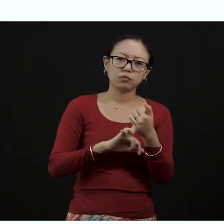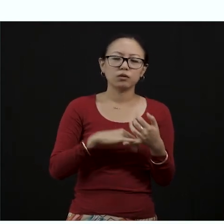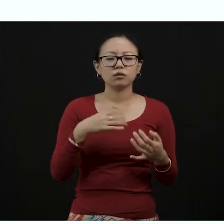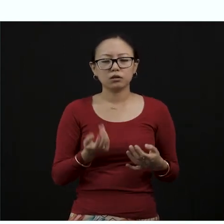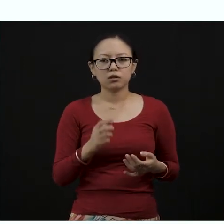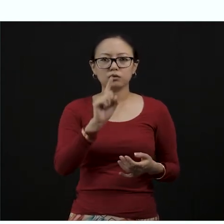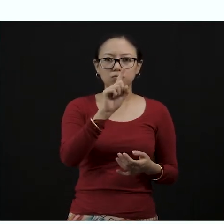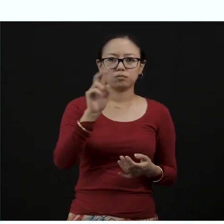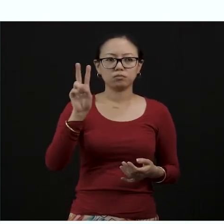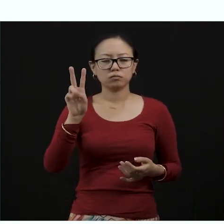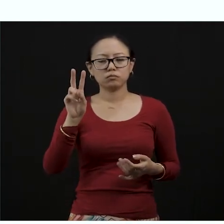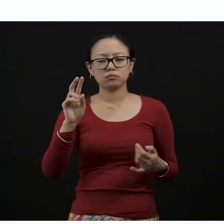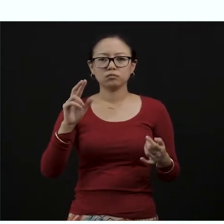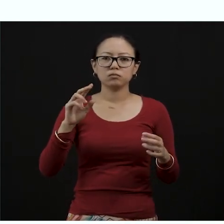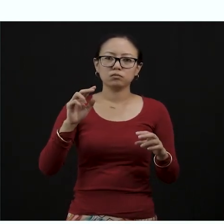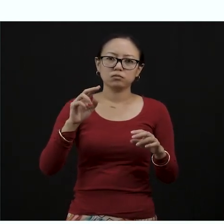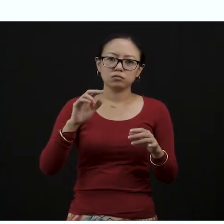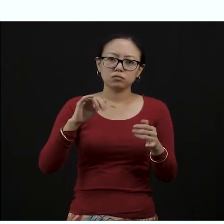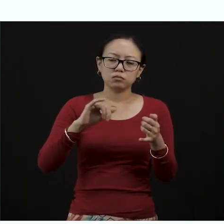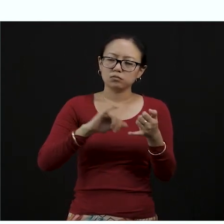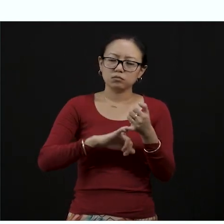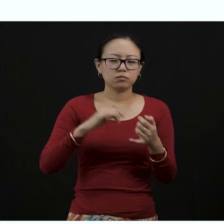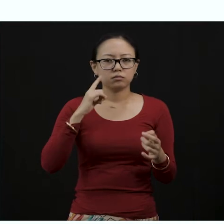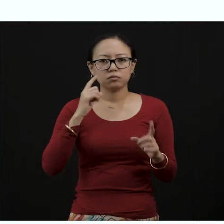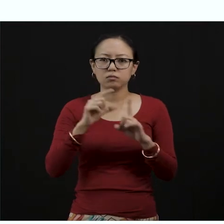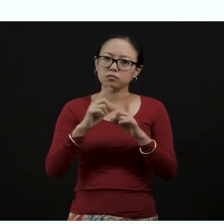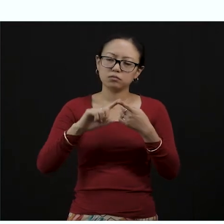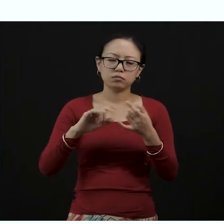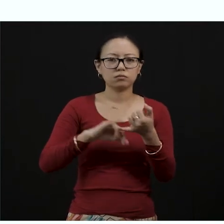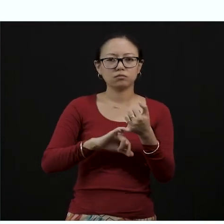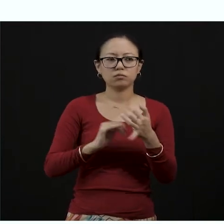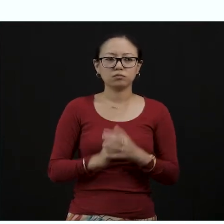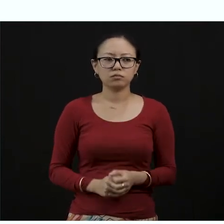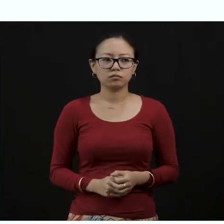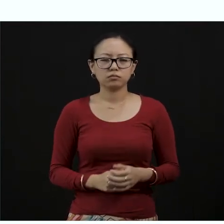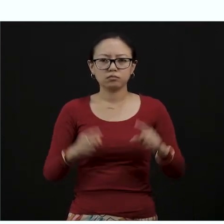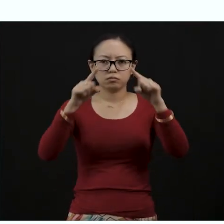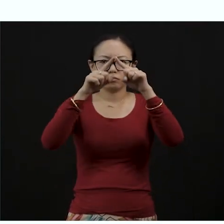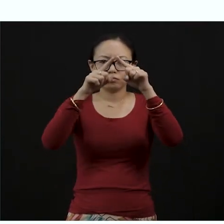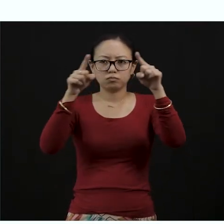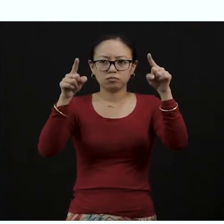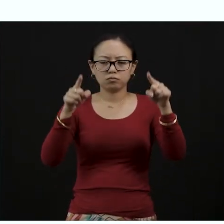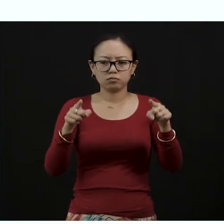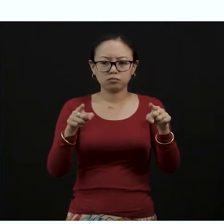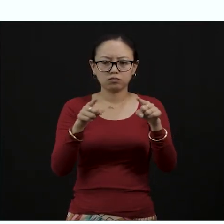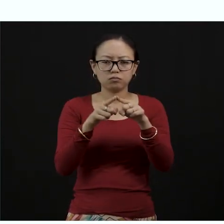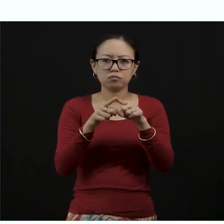Next we have a cube. So cube is similar to that of cuboid, or cube is similar to that of